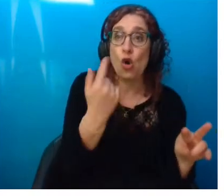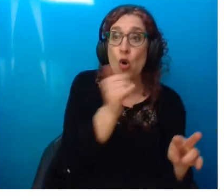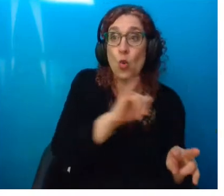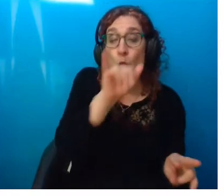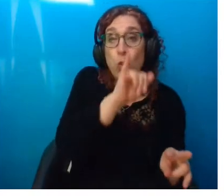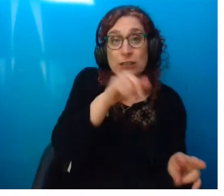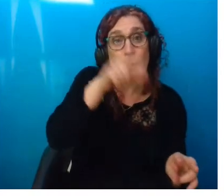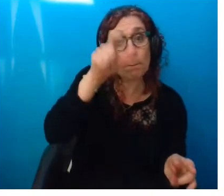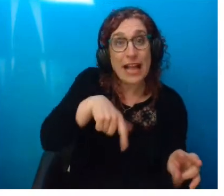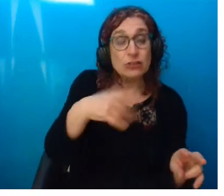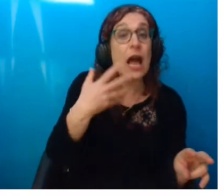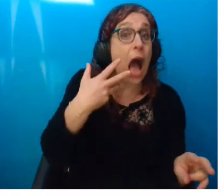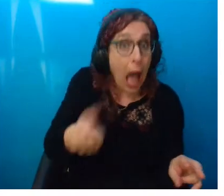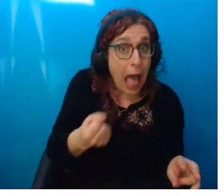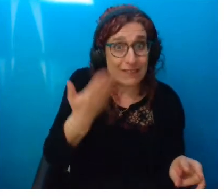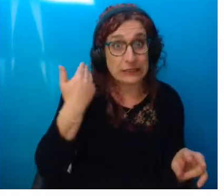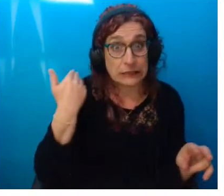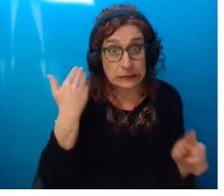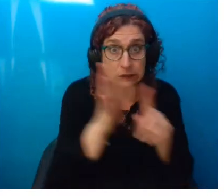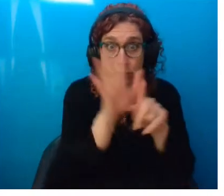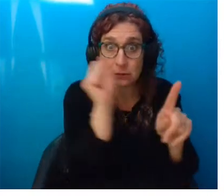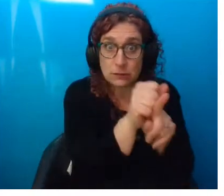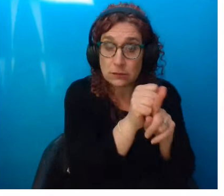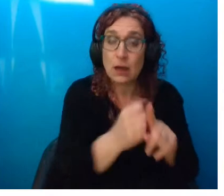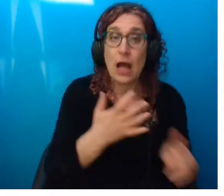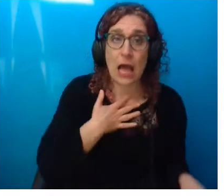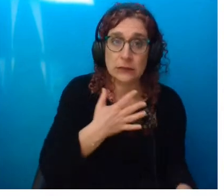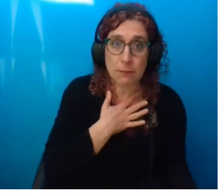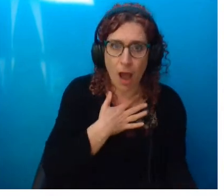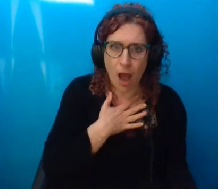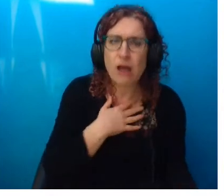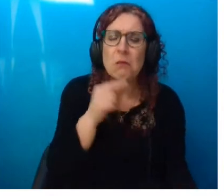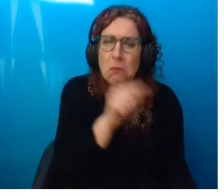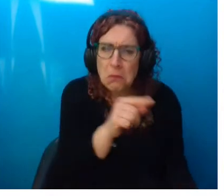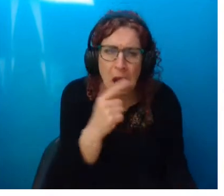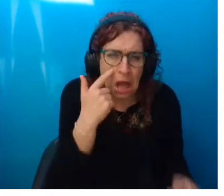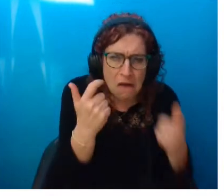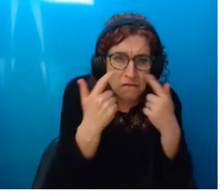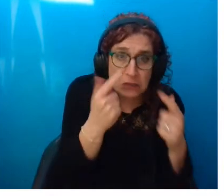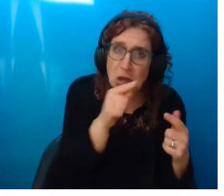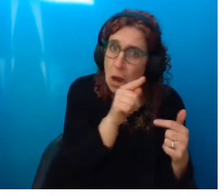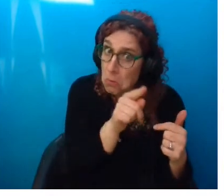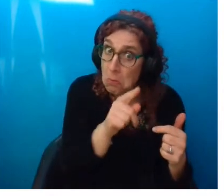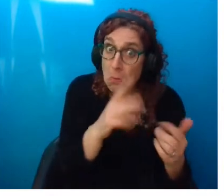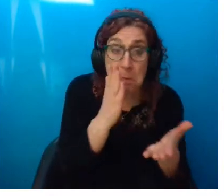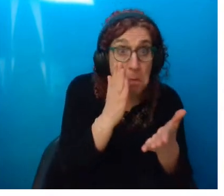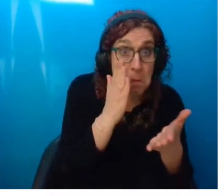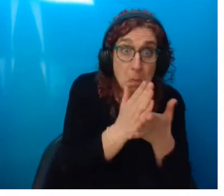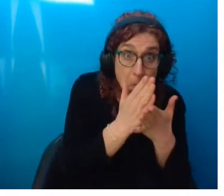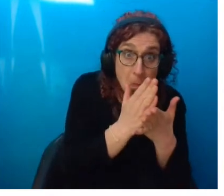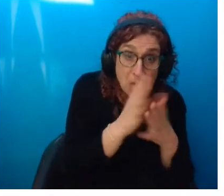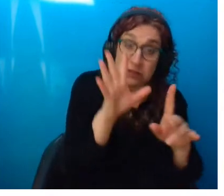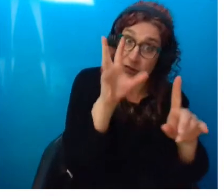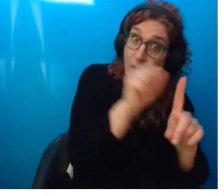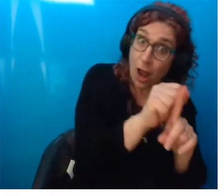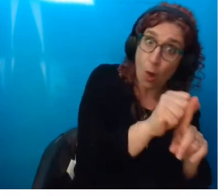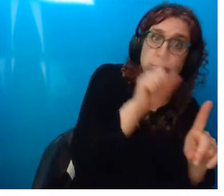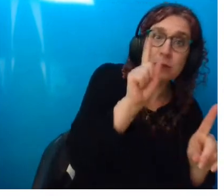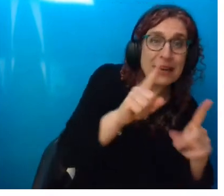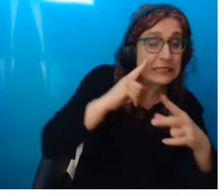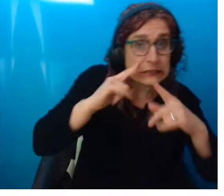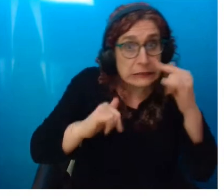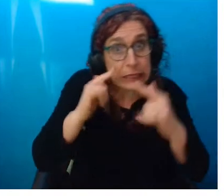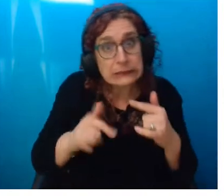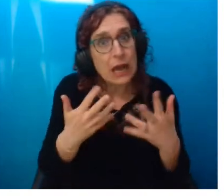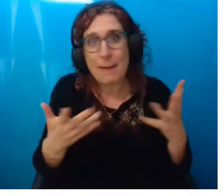asthma and going through their notes and finding out how many of them didn't actually have asthma after extensive testing. And about